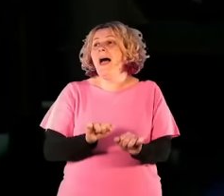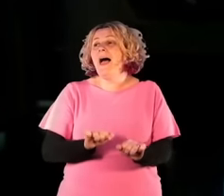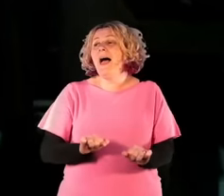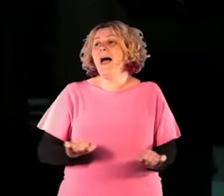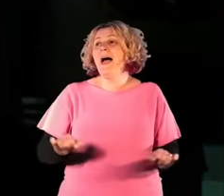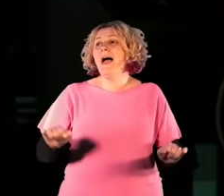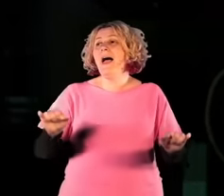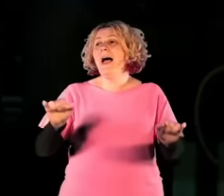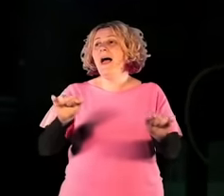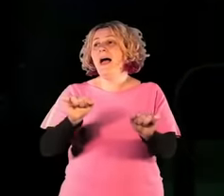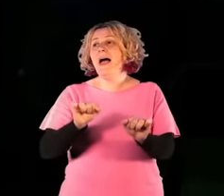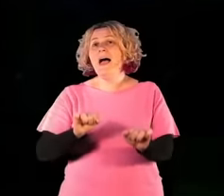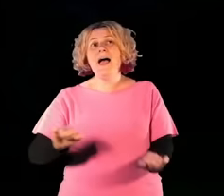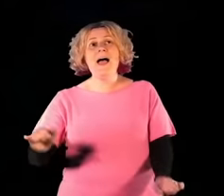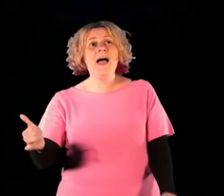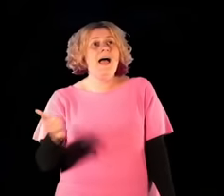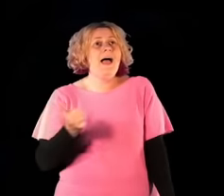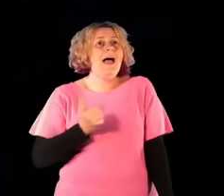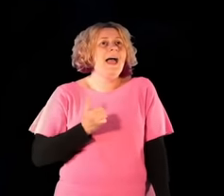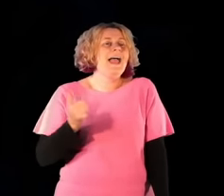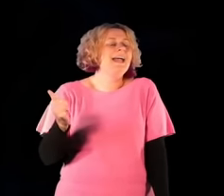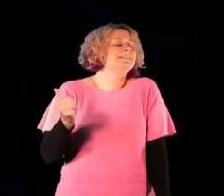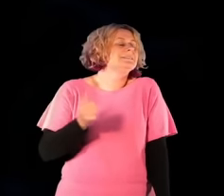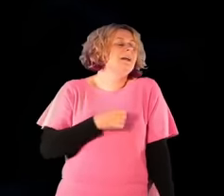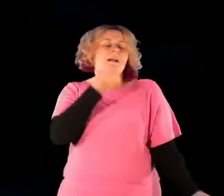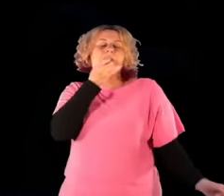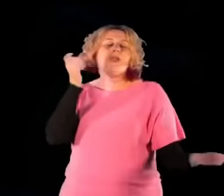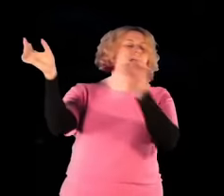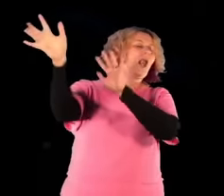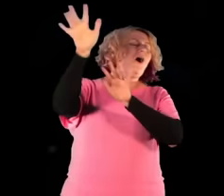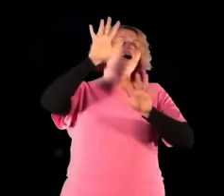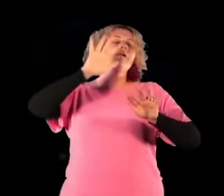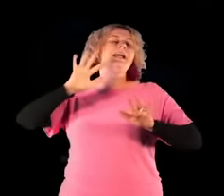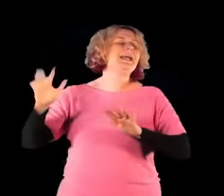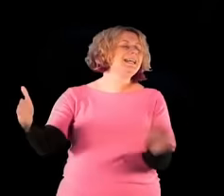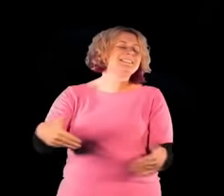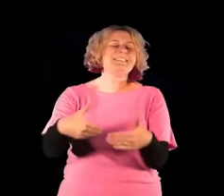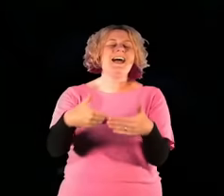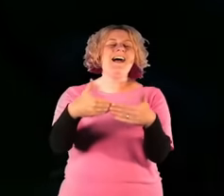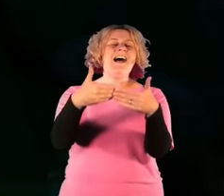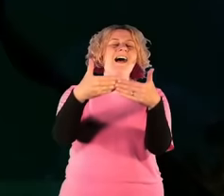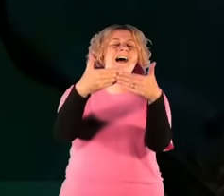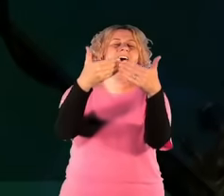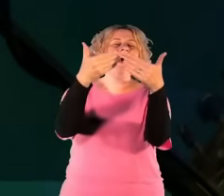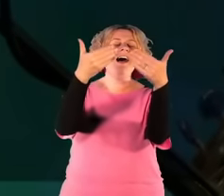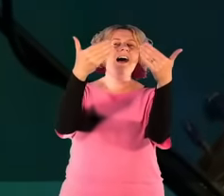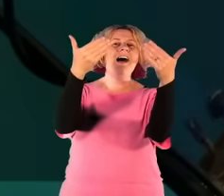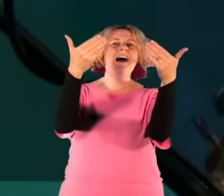Creation awaits, the glory is